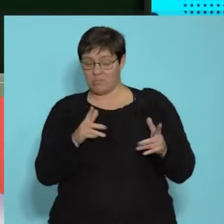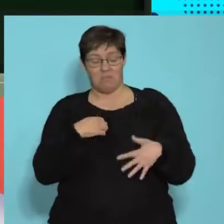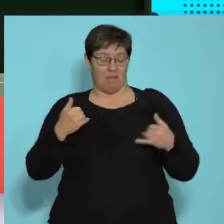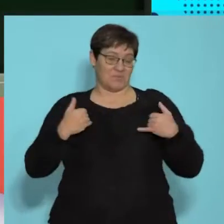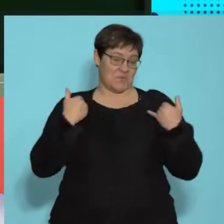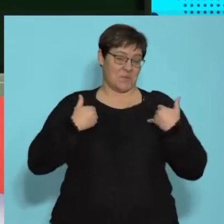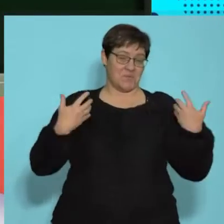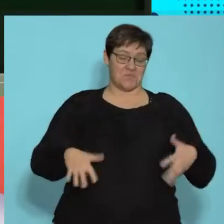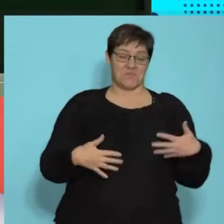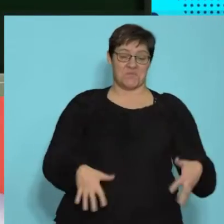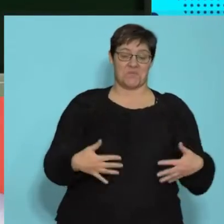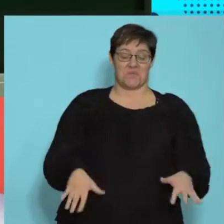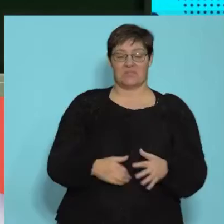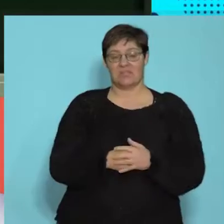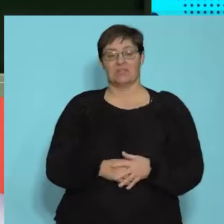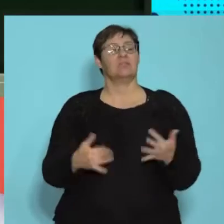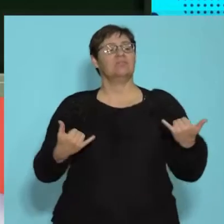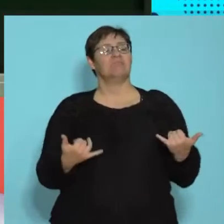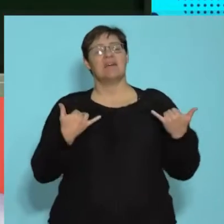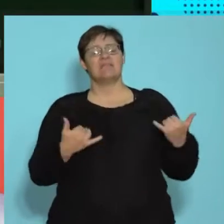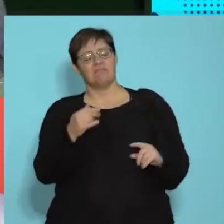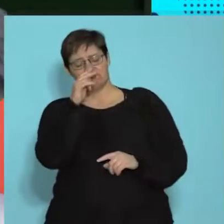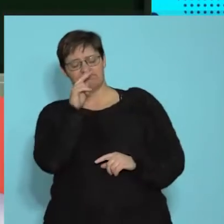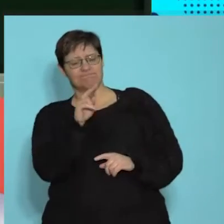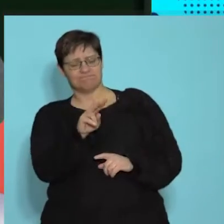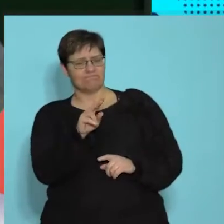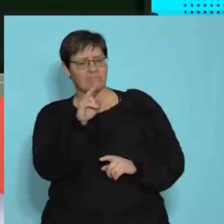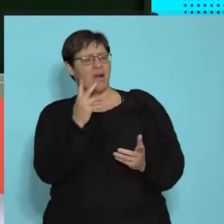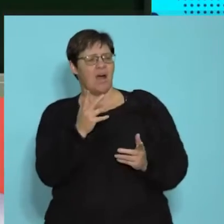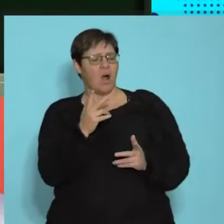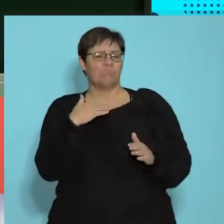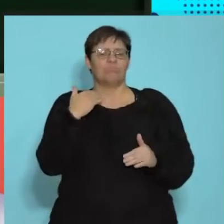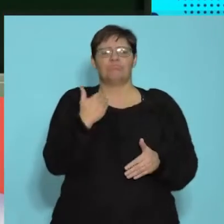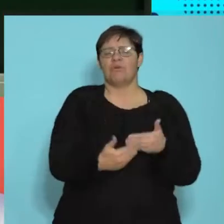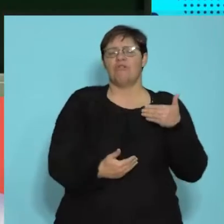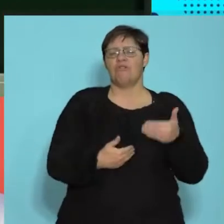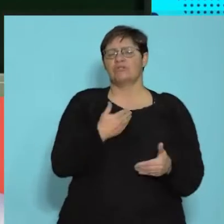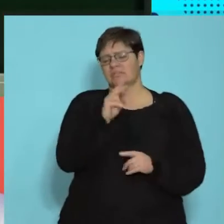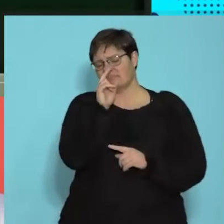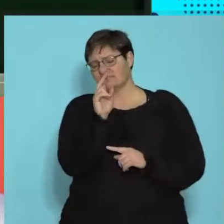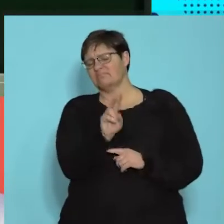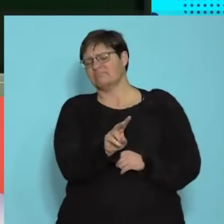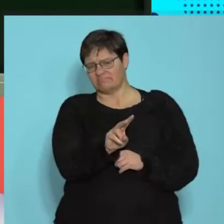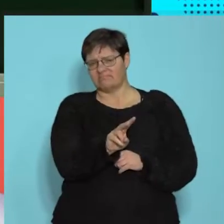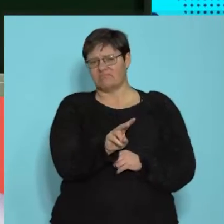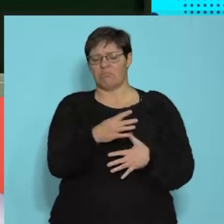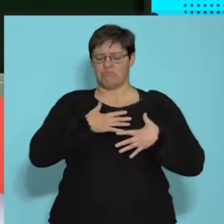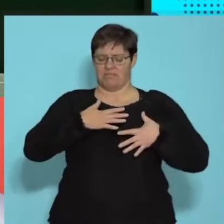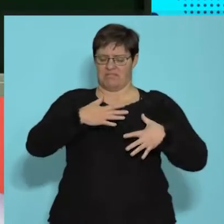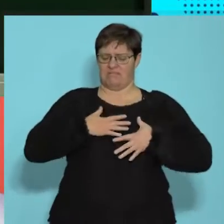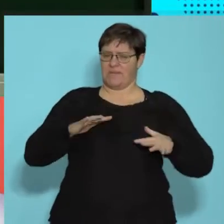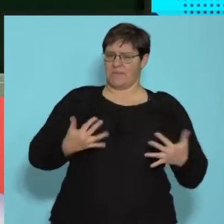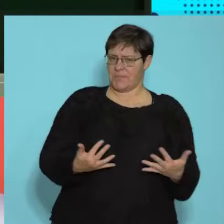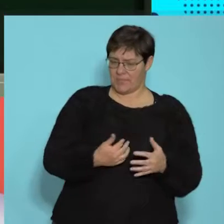I thoroughly enjoyed it. So what we're looking at now is we're going to actually look at the process of how we are going